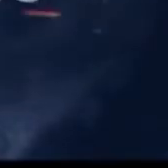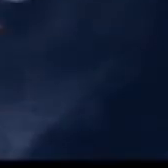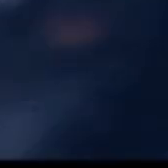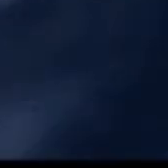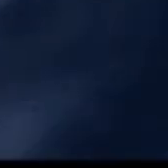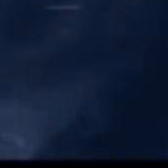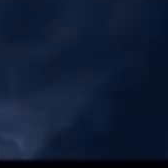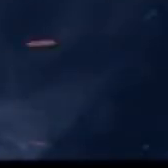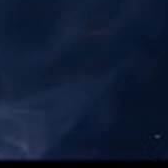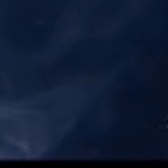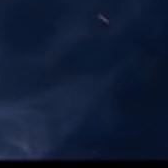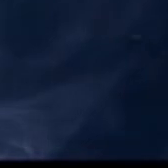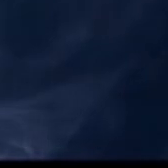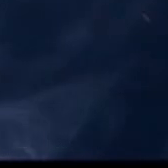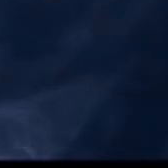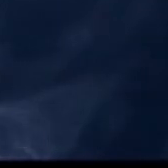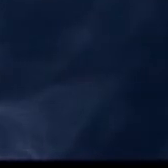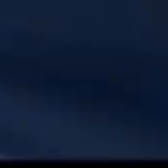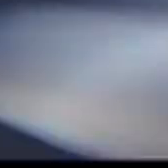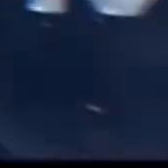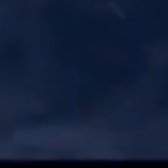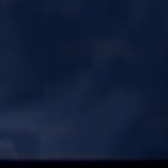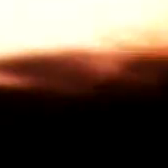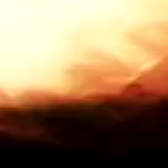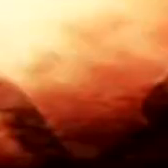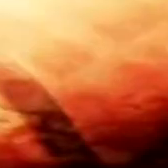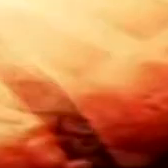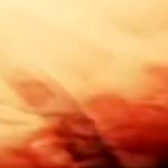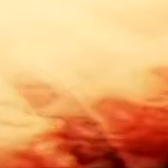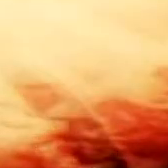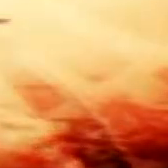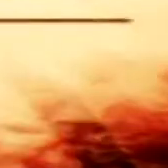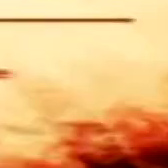weekday, right here on KBC Channel 1.